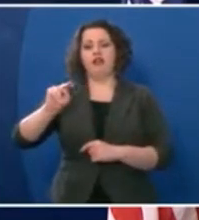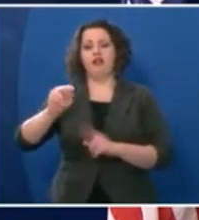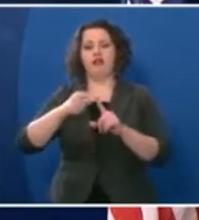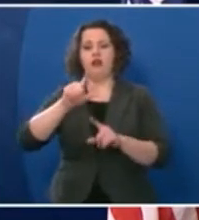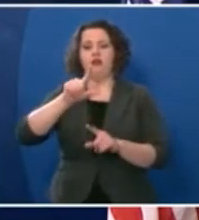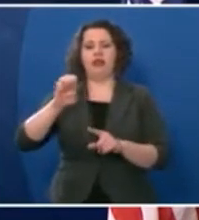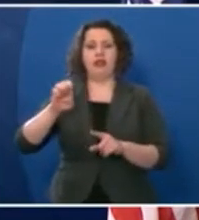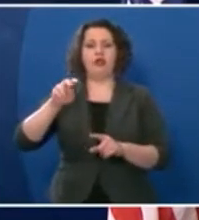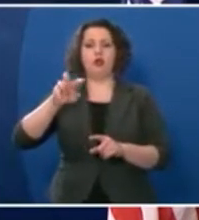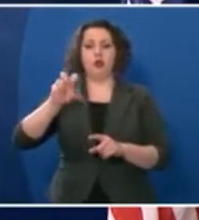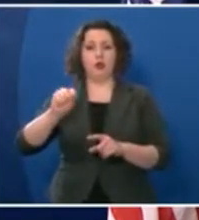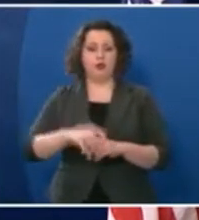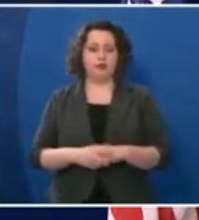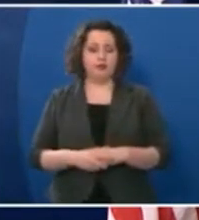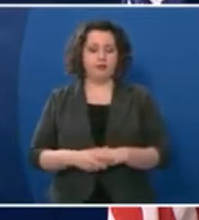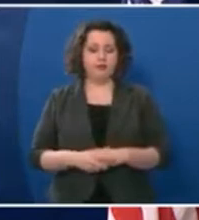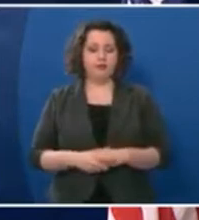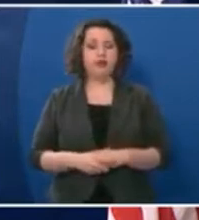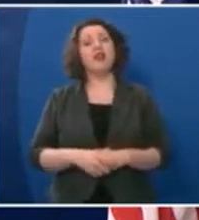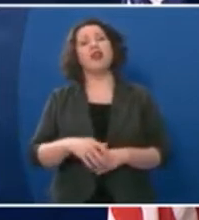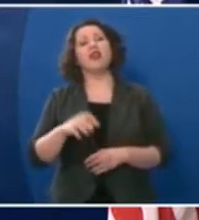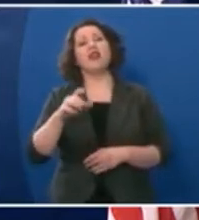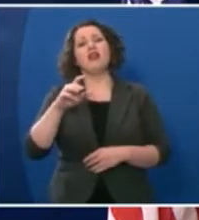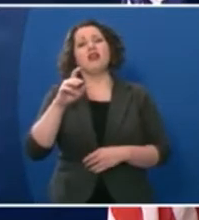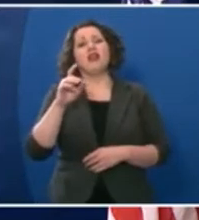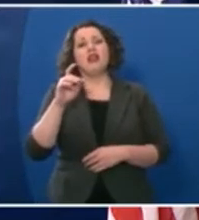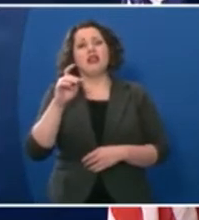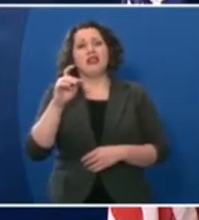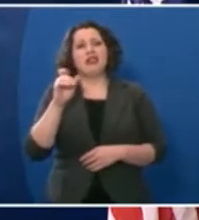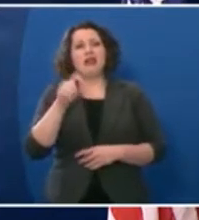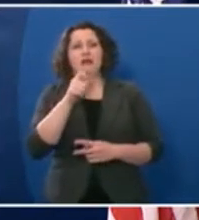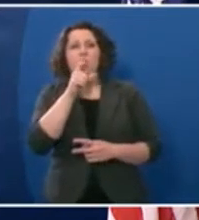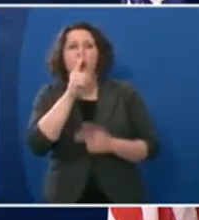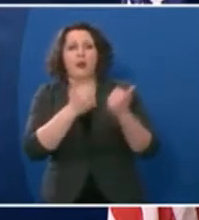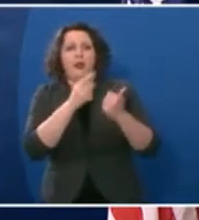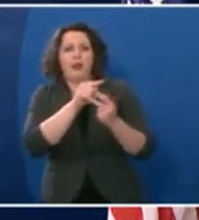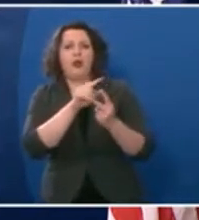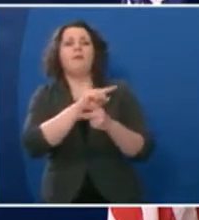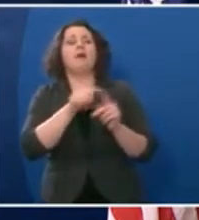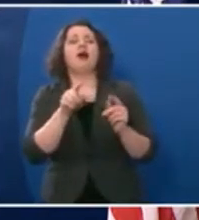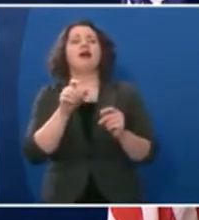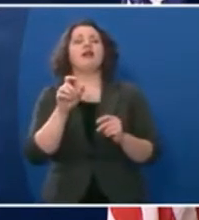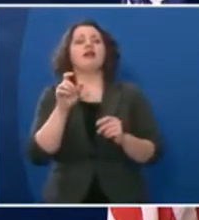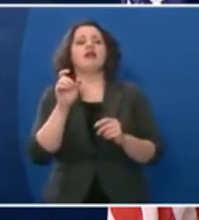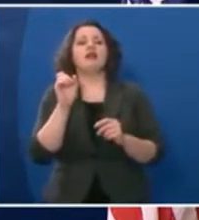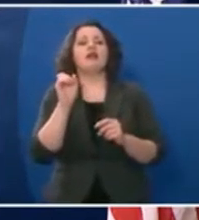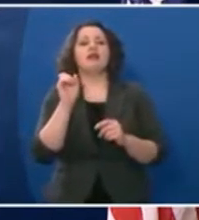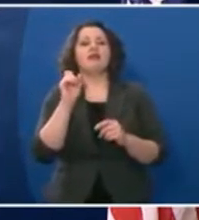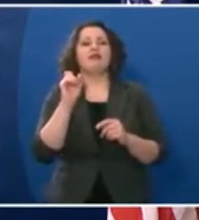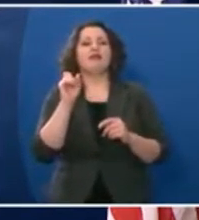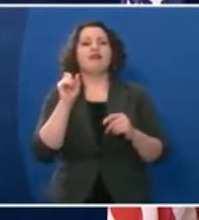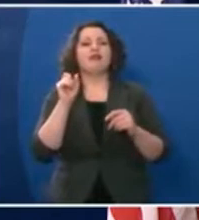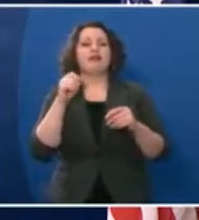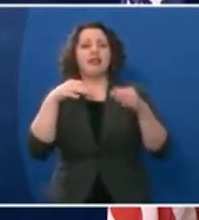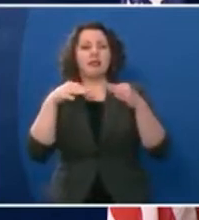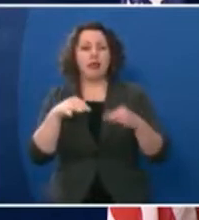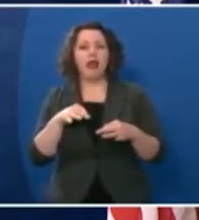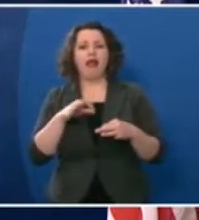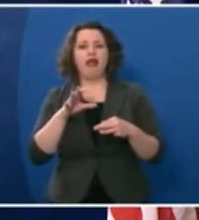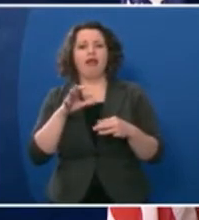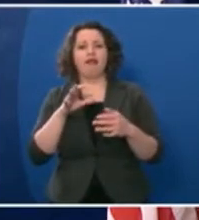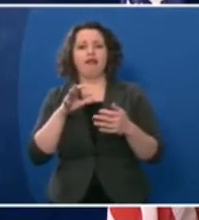Thanks, Governor. Can you, or maybe if it's Sarah, because it's the department, can you just explain, to follow up on some of the earlier questions,